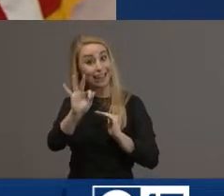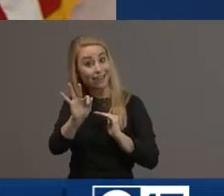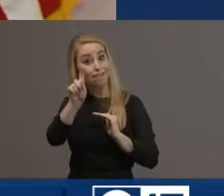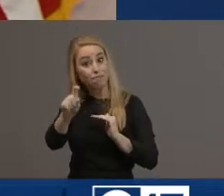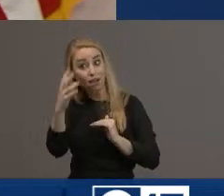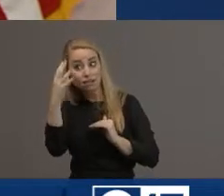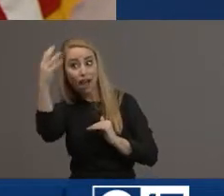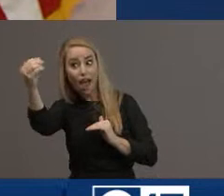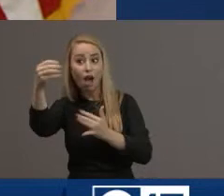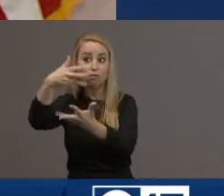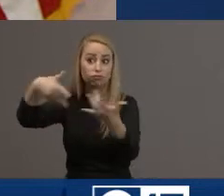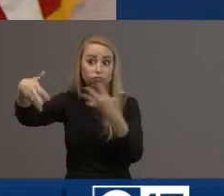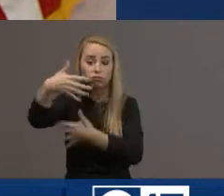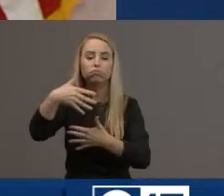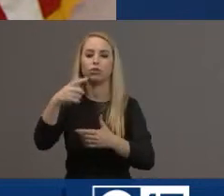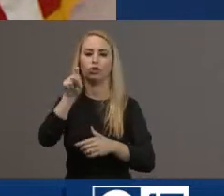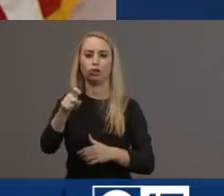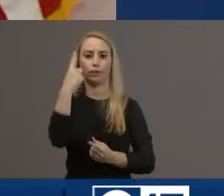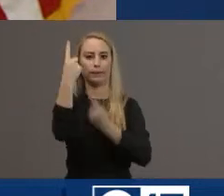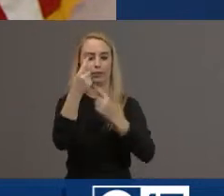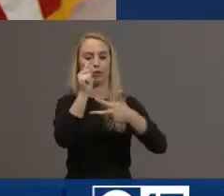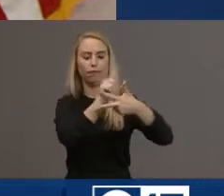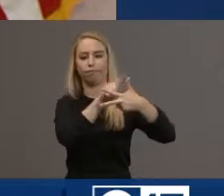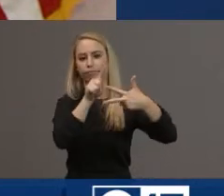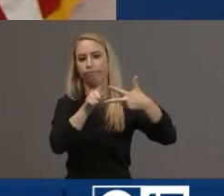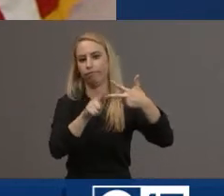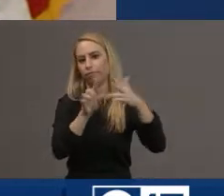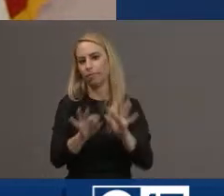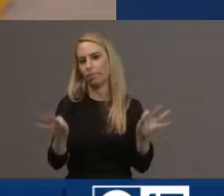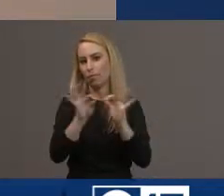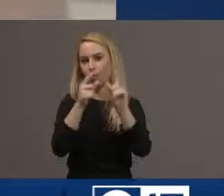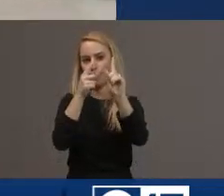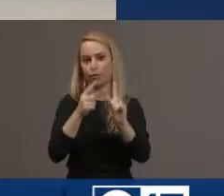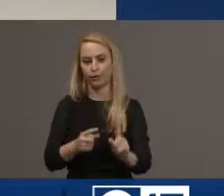into consideration. Thanks so much, Dr. Christ.